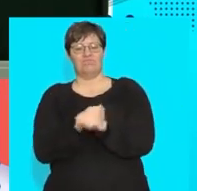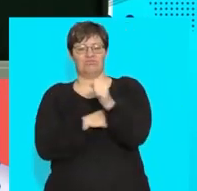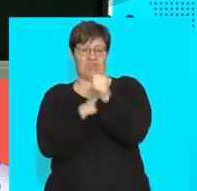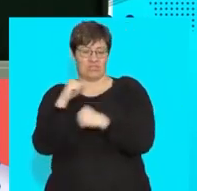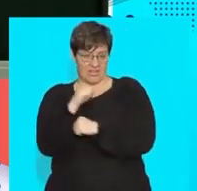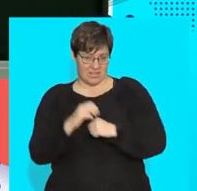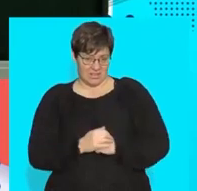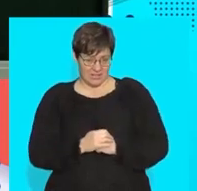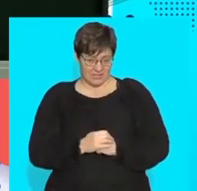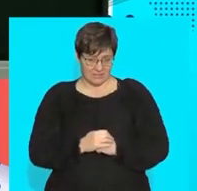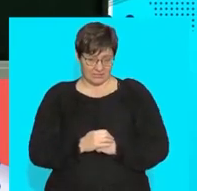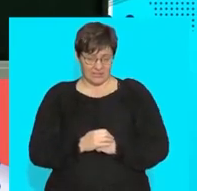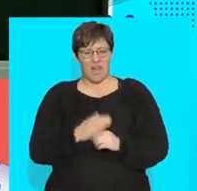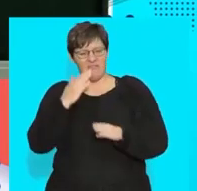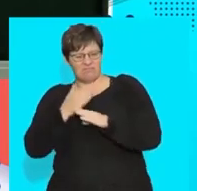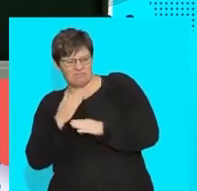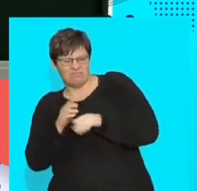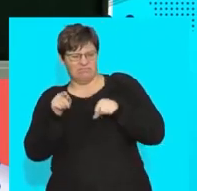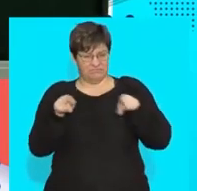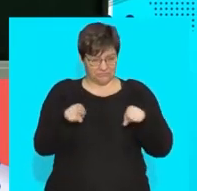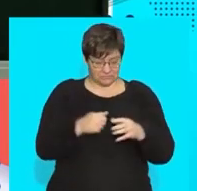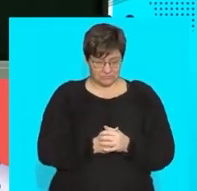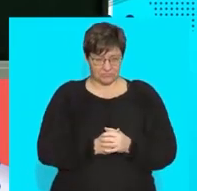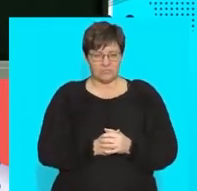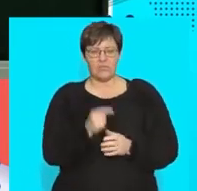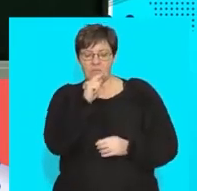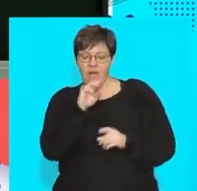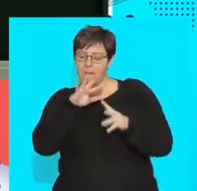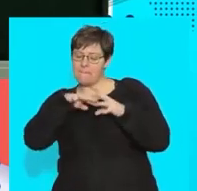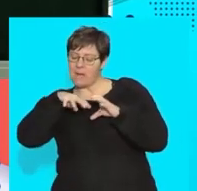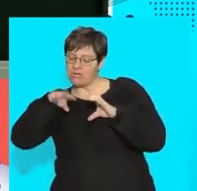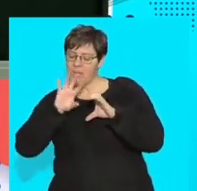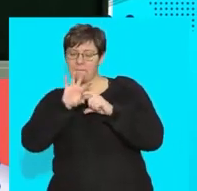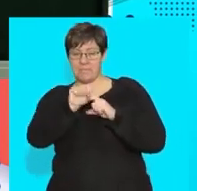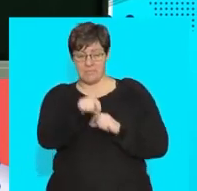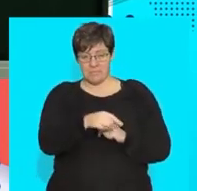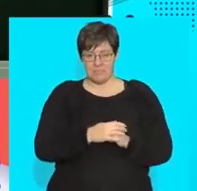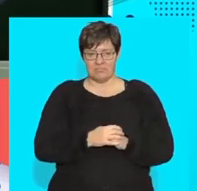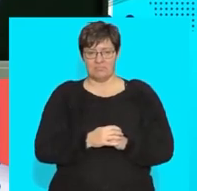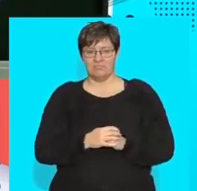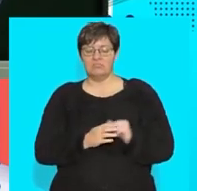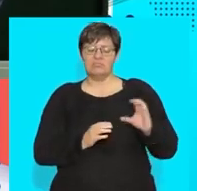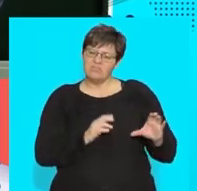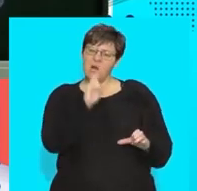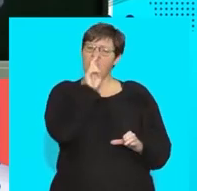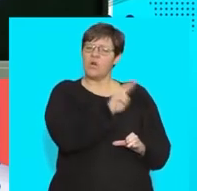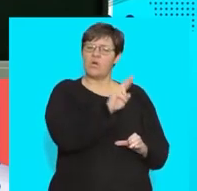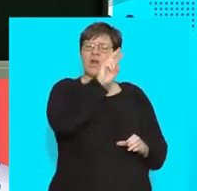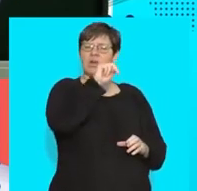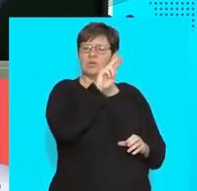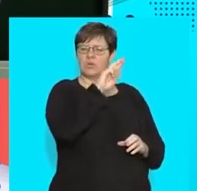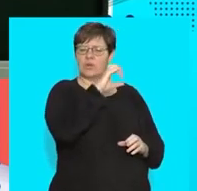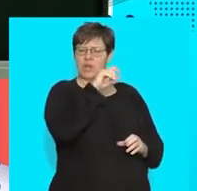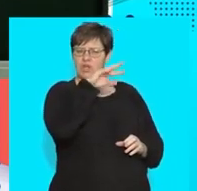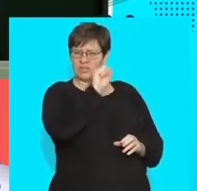the energy? That is where I'm going to find, all right, the mitochondria. So now we're going to, and we looked at the nucleus as well, right, but we looked at